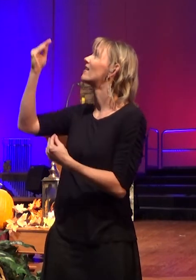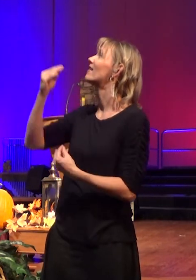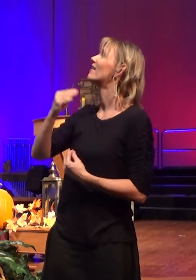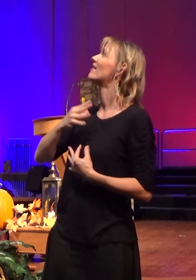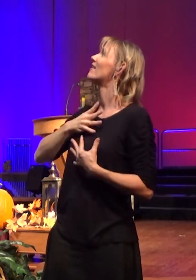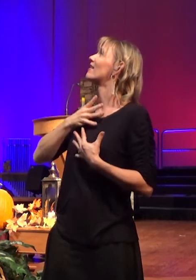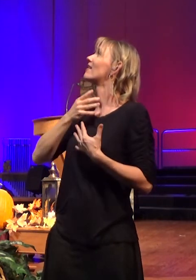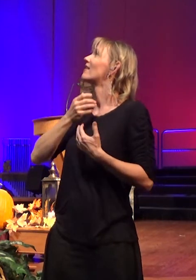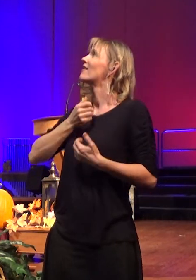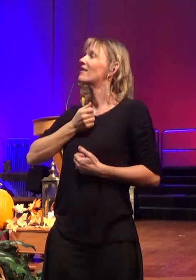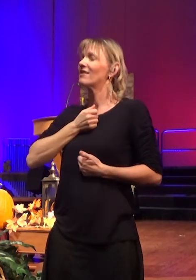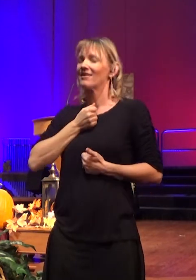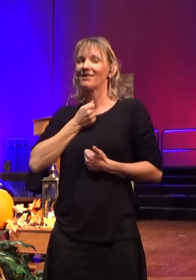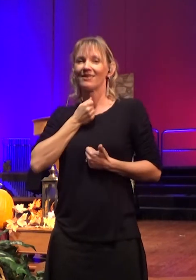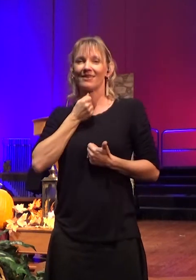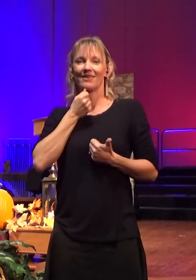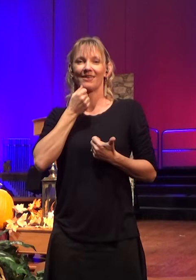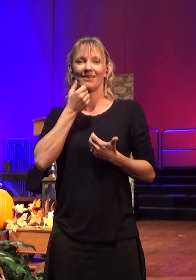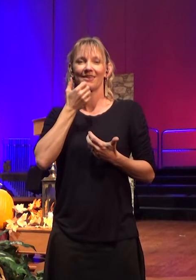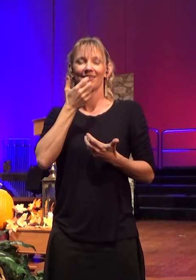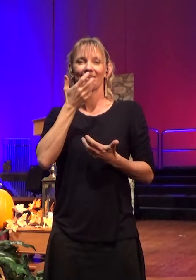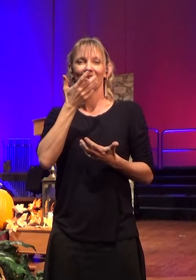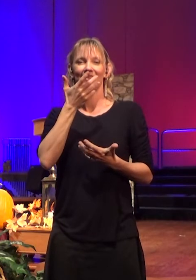I am a vessel